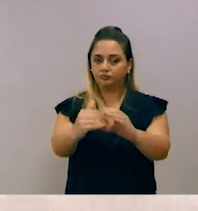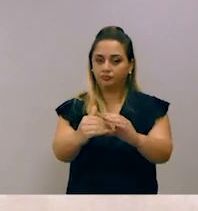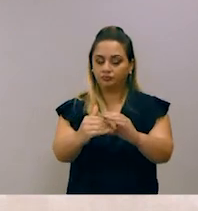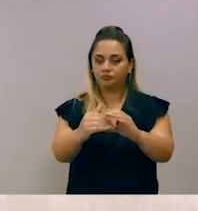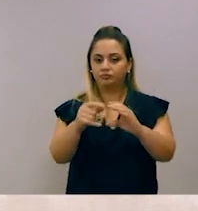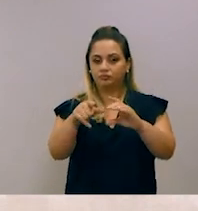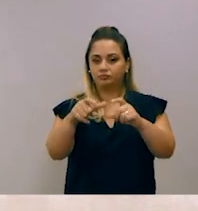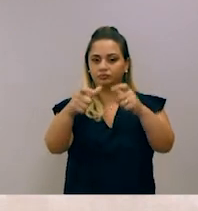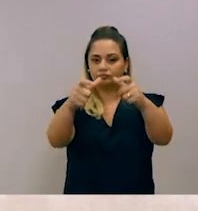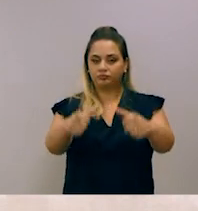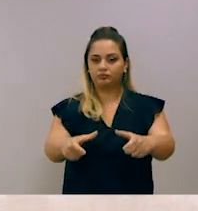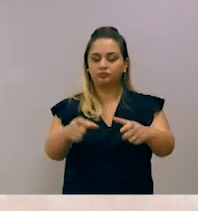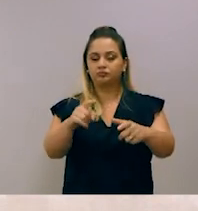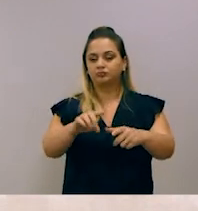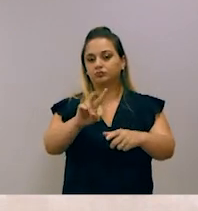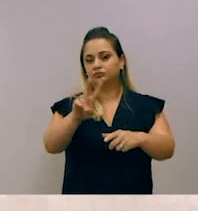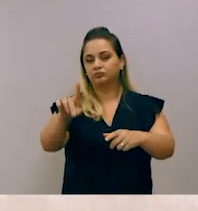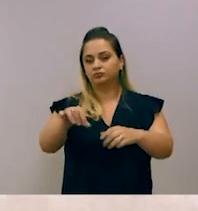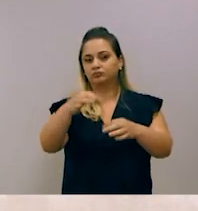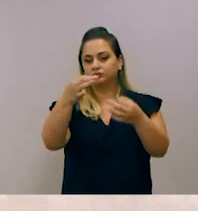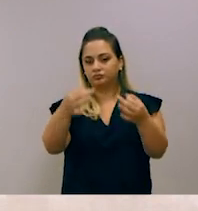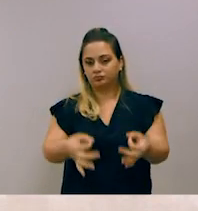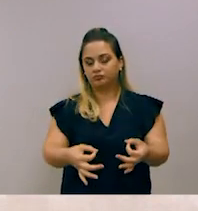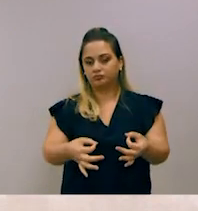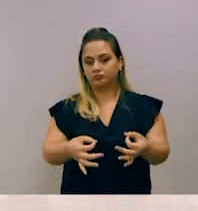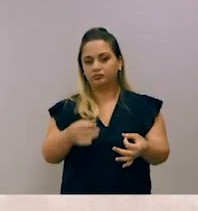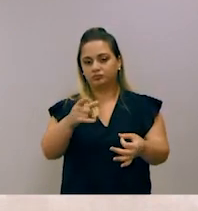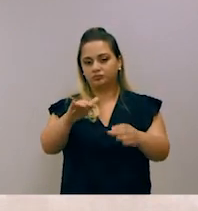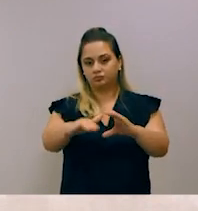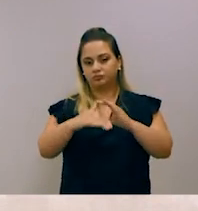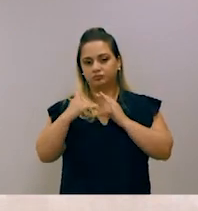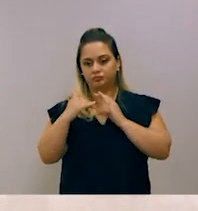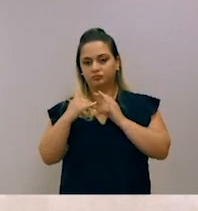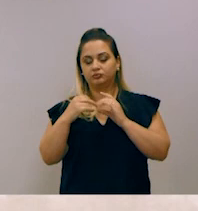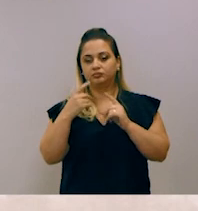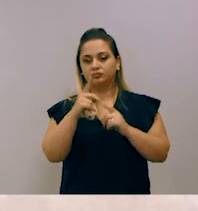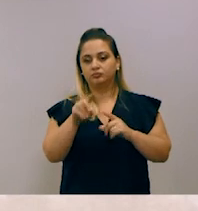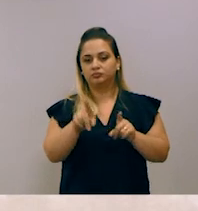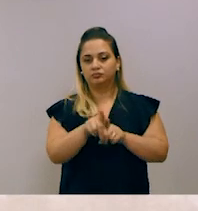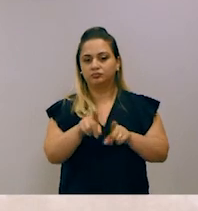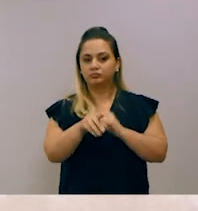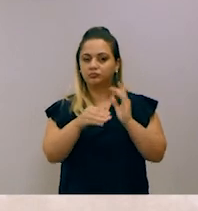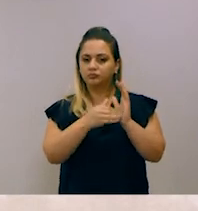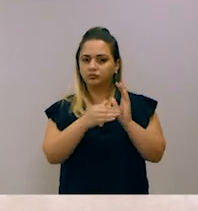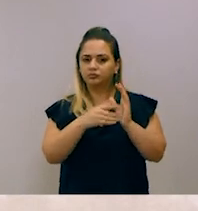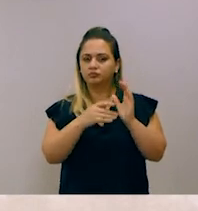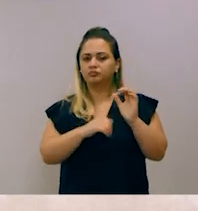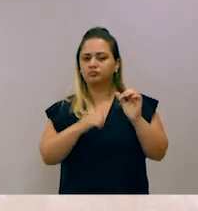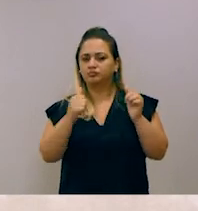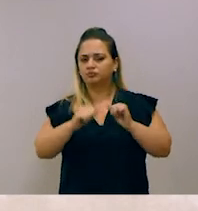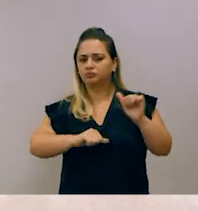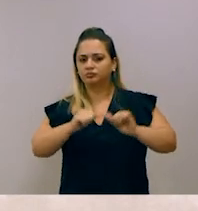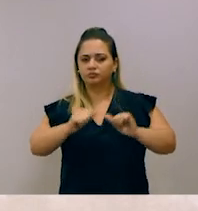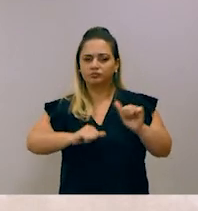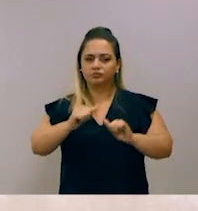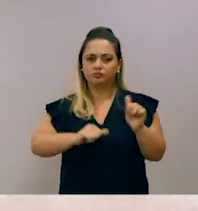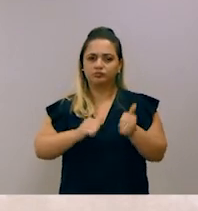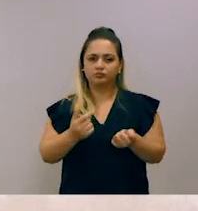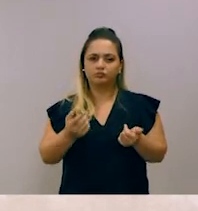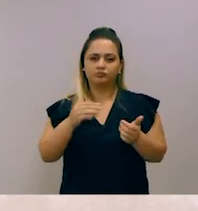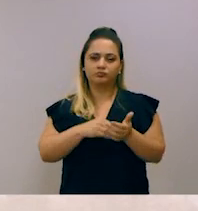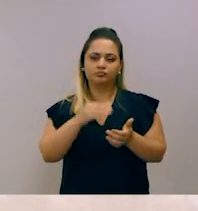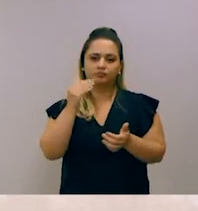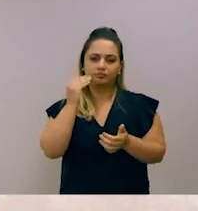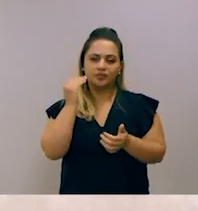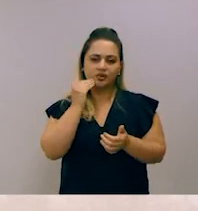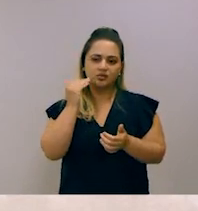email, as Alexandre mentioned, to the cabinet so that they can be corrected. And we also have reports for the auditing